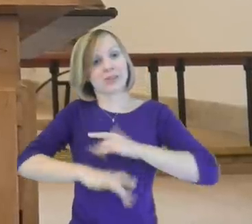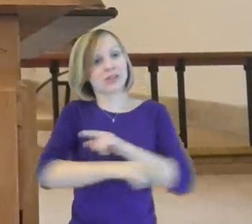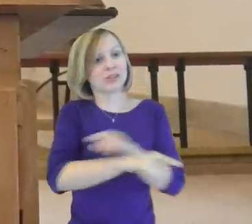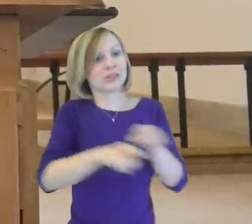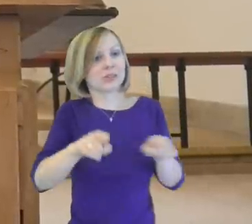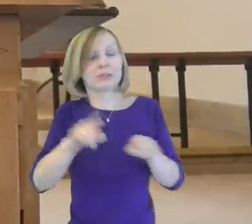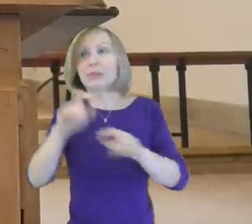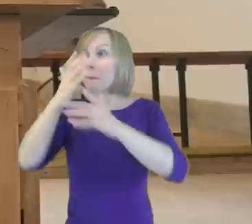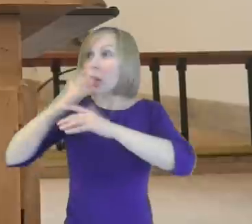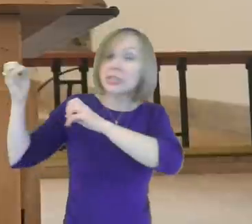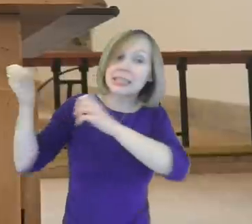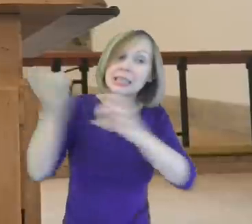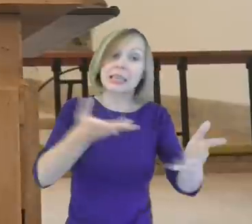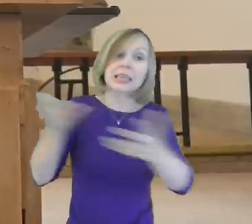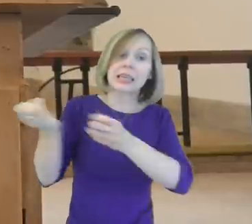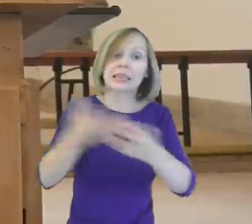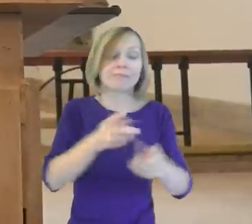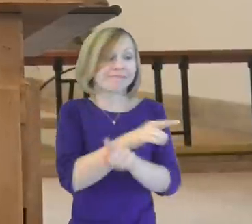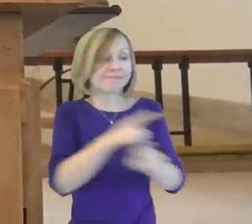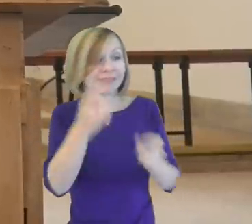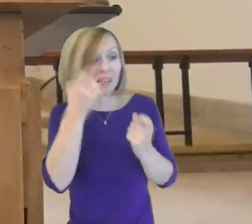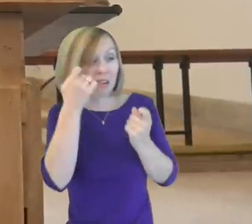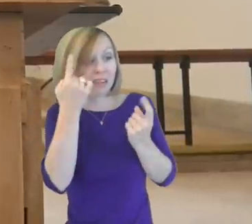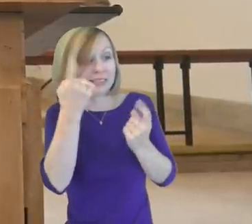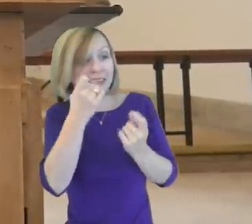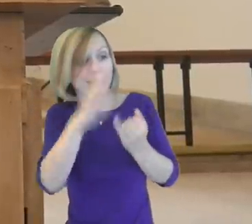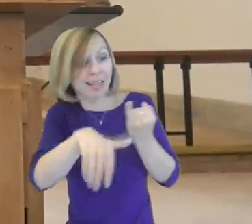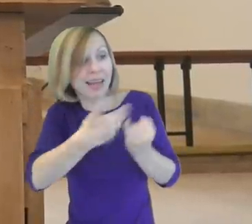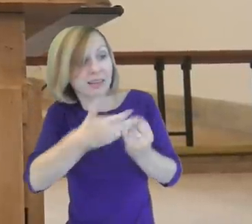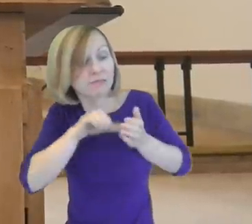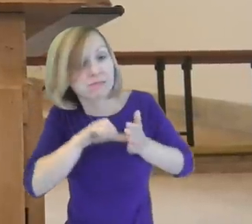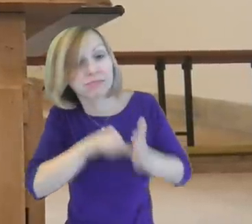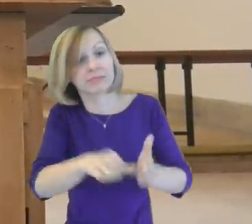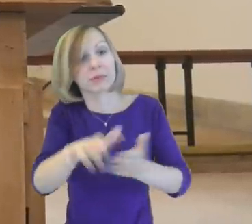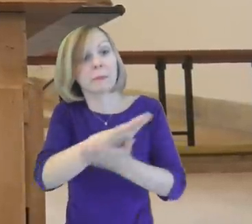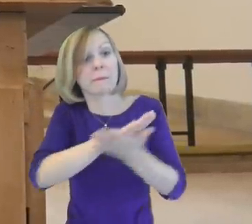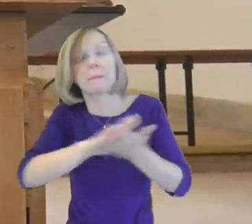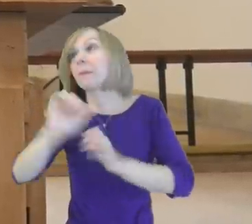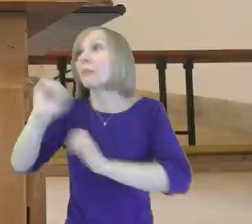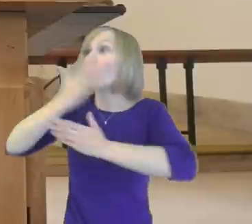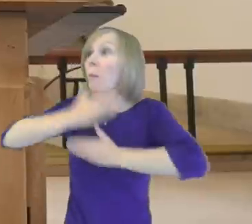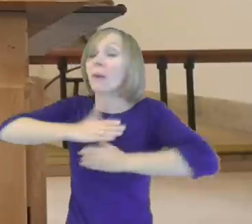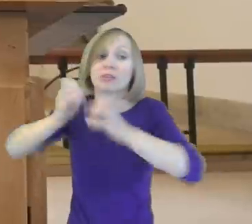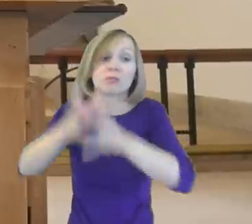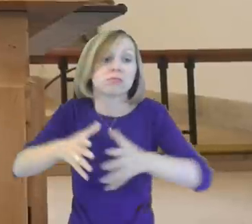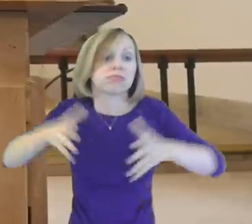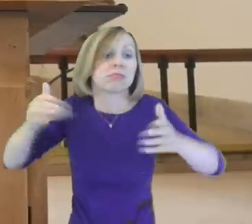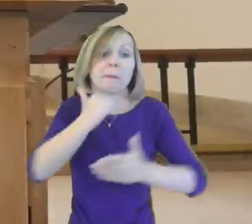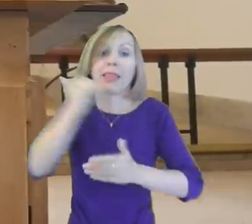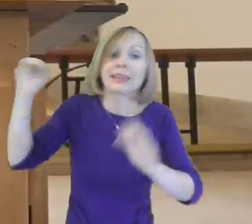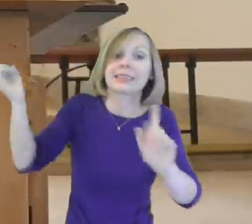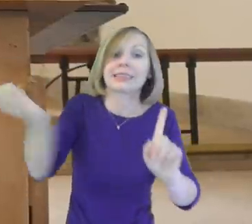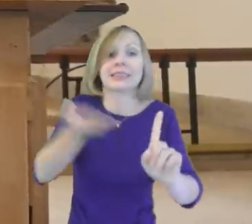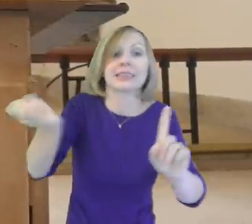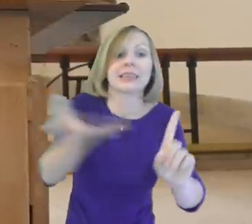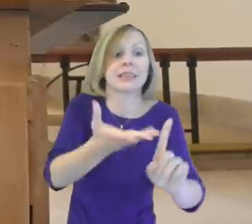and perceived their end to be evil. Therefore he multiplied his compassion. The mercy